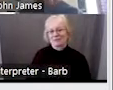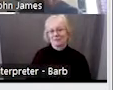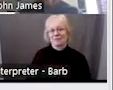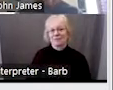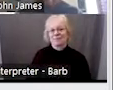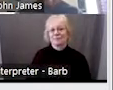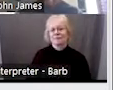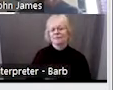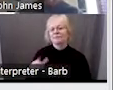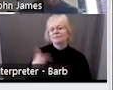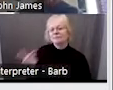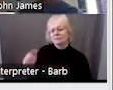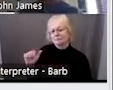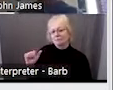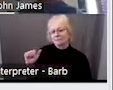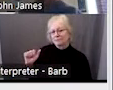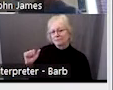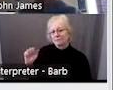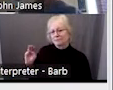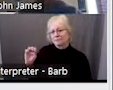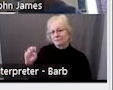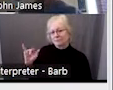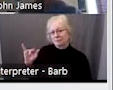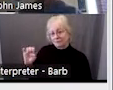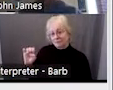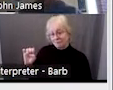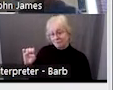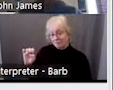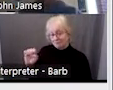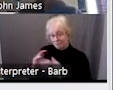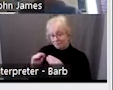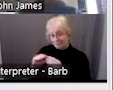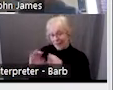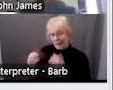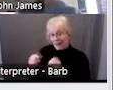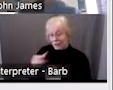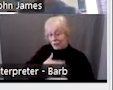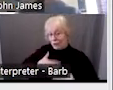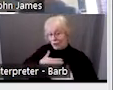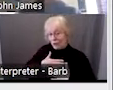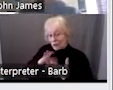How about you, Amelie? Do you have a class that you really enjoyed and learned from?